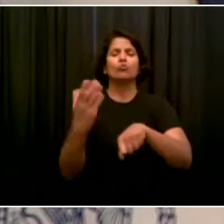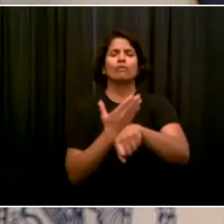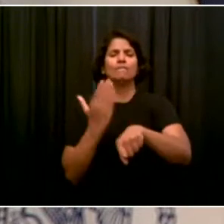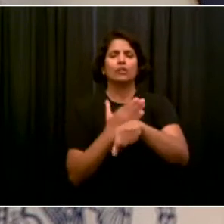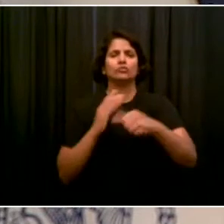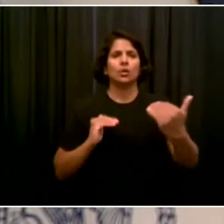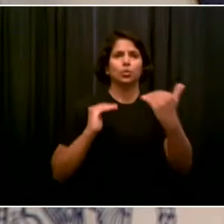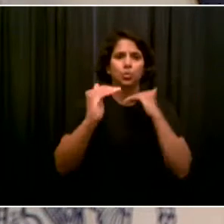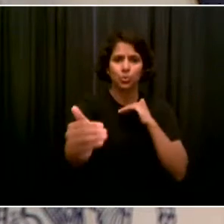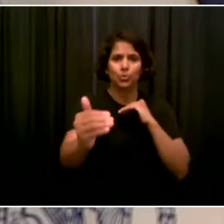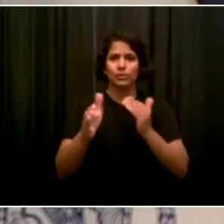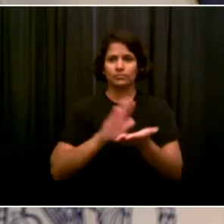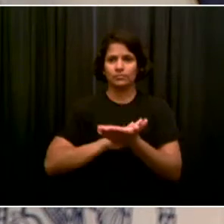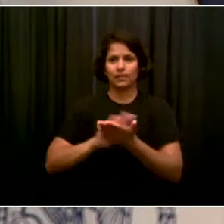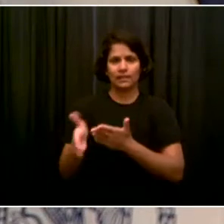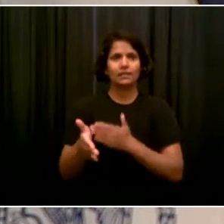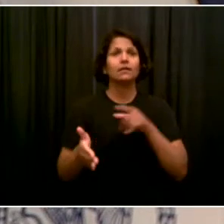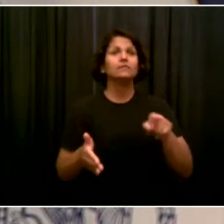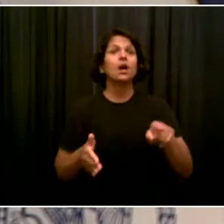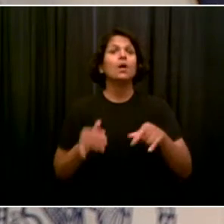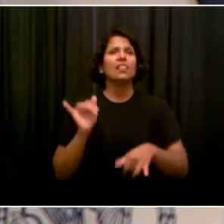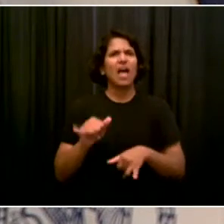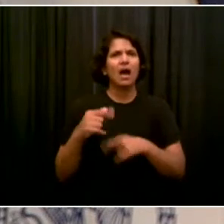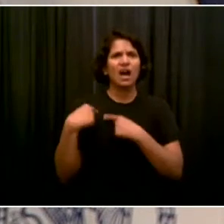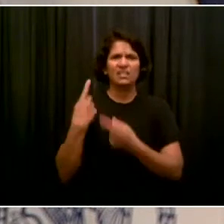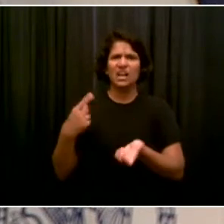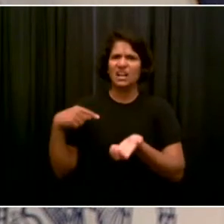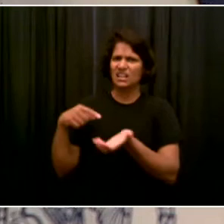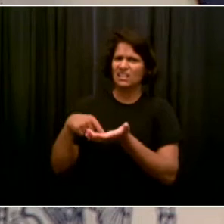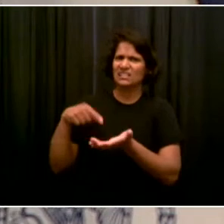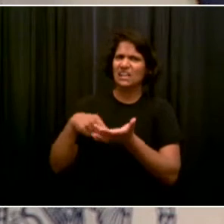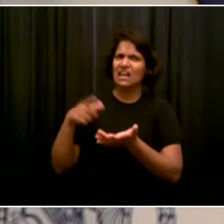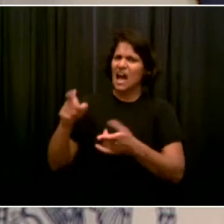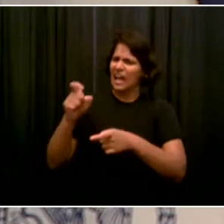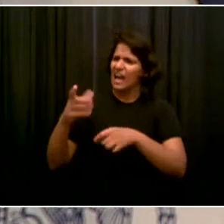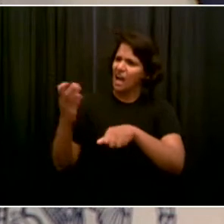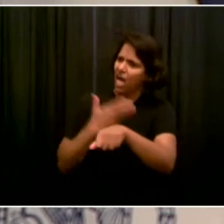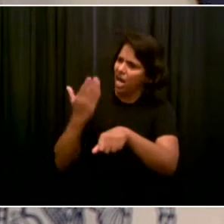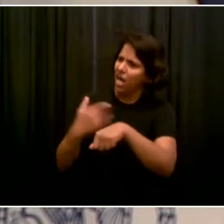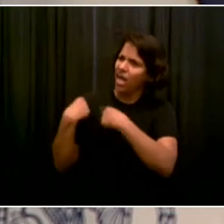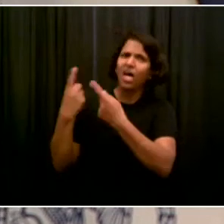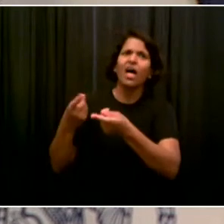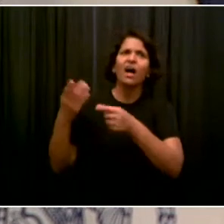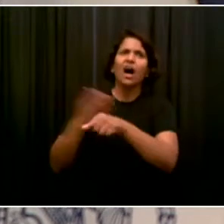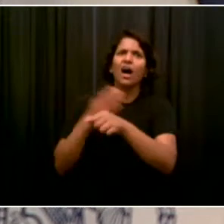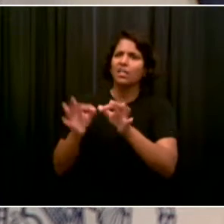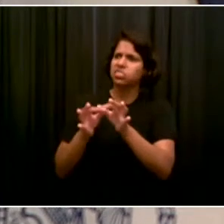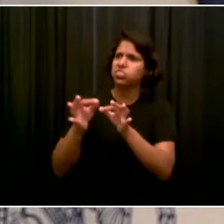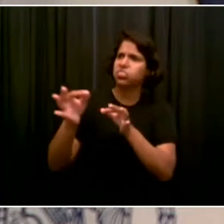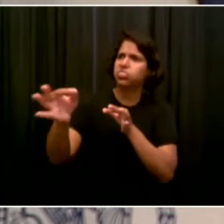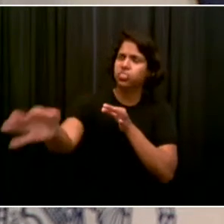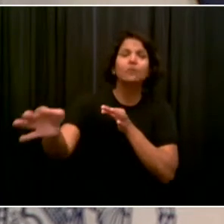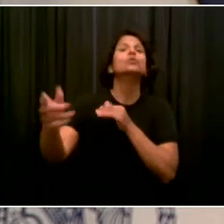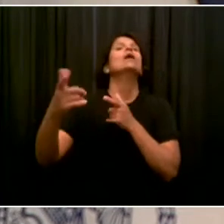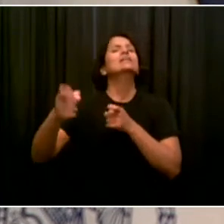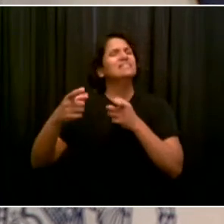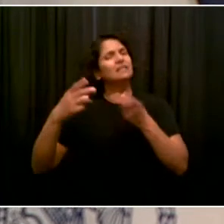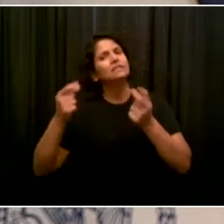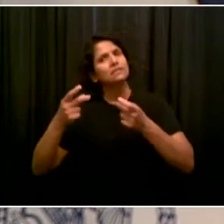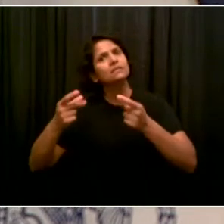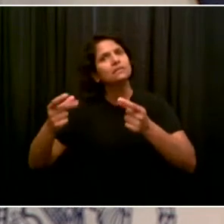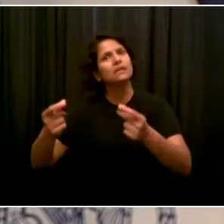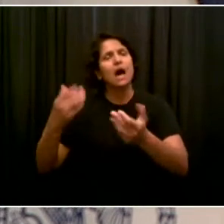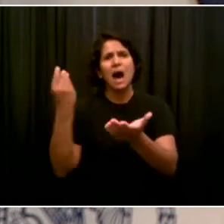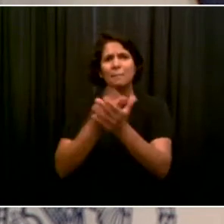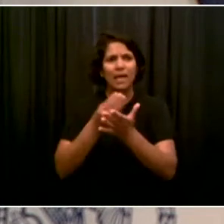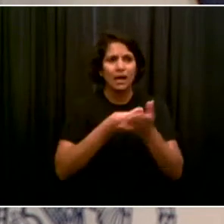Gutman, but here's the bottom line. Folks at the Department of Transportation have come up with a variety of new strategies to extend the current life of the